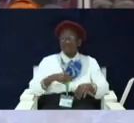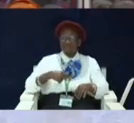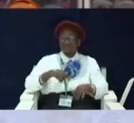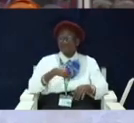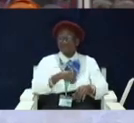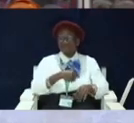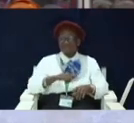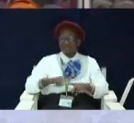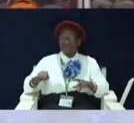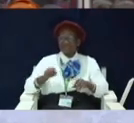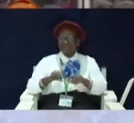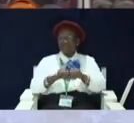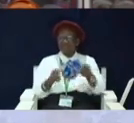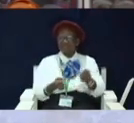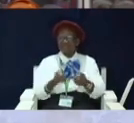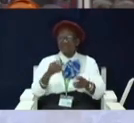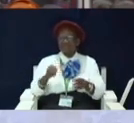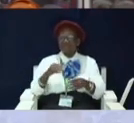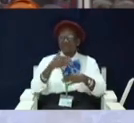God.